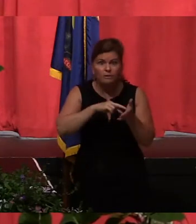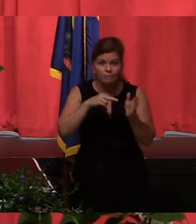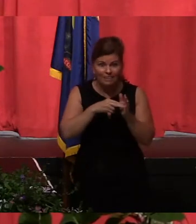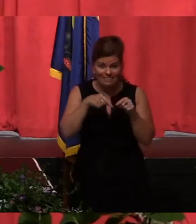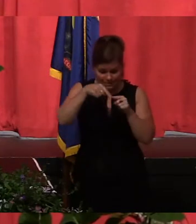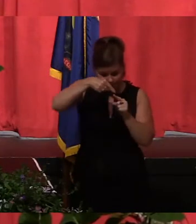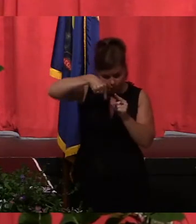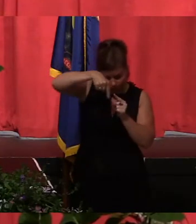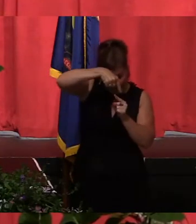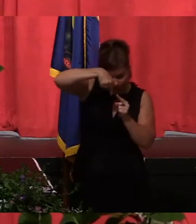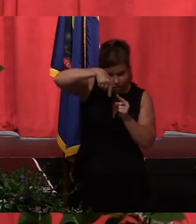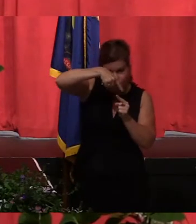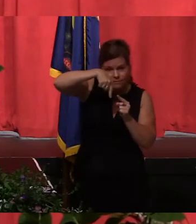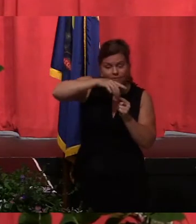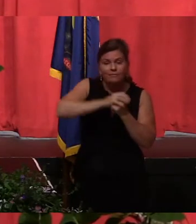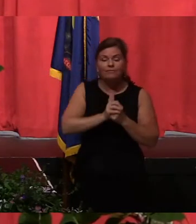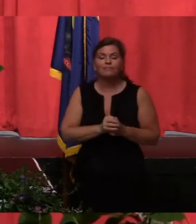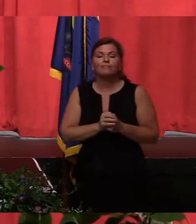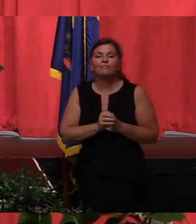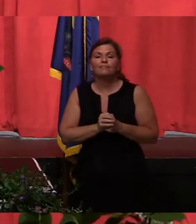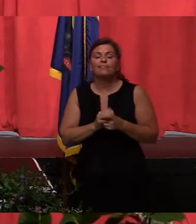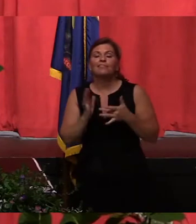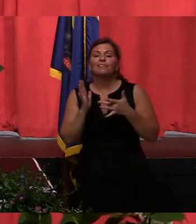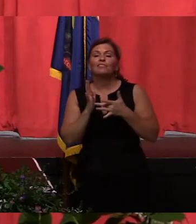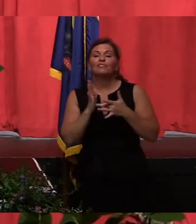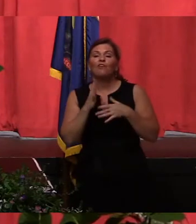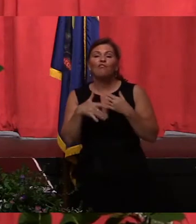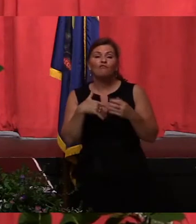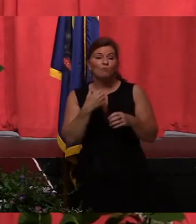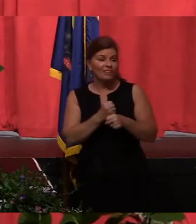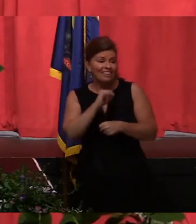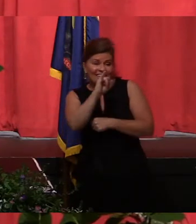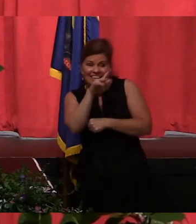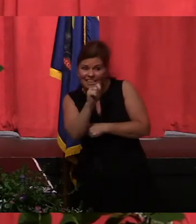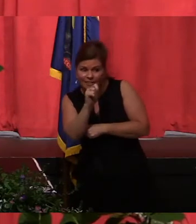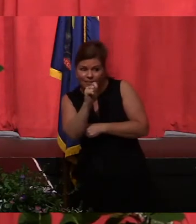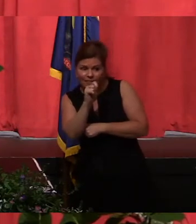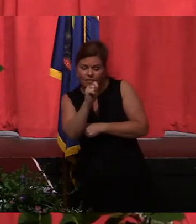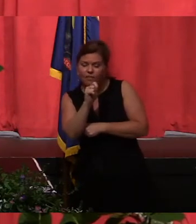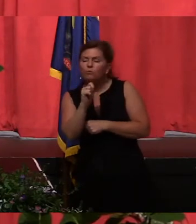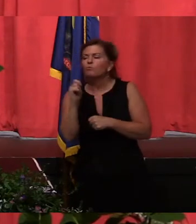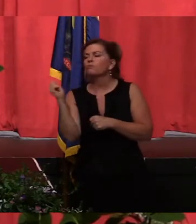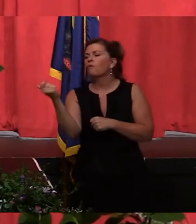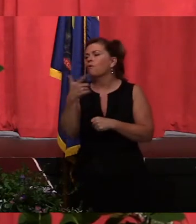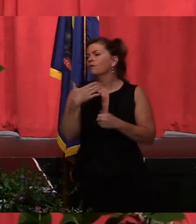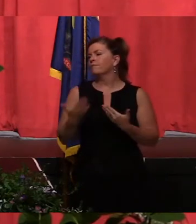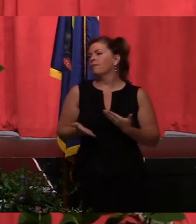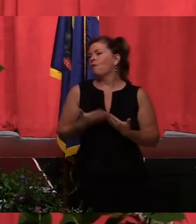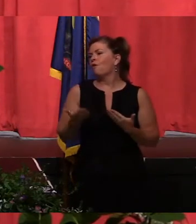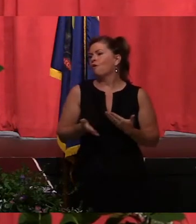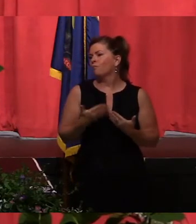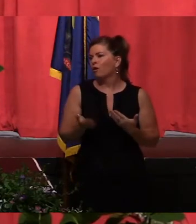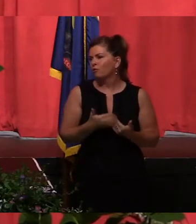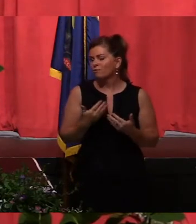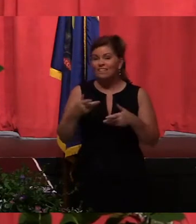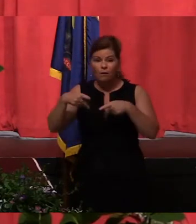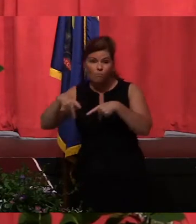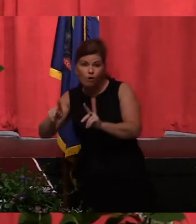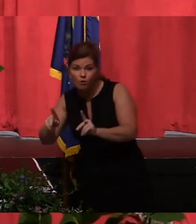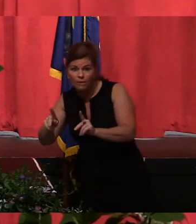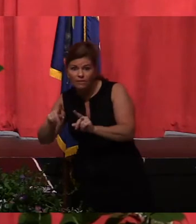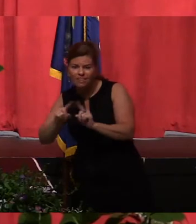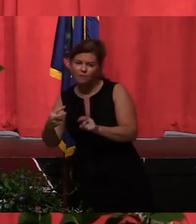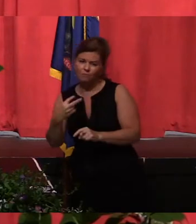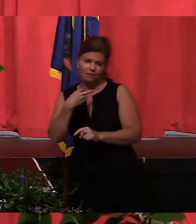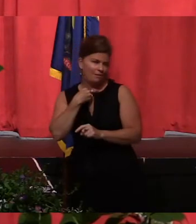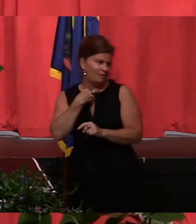house. In sophomore year, it was all of the almosts, getting your permit but stuck in the car